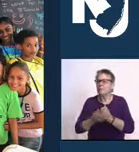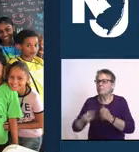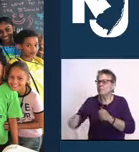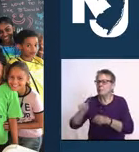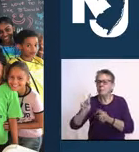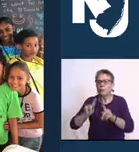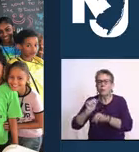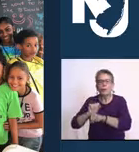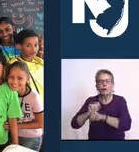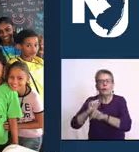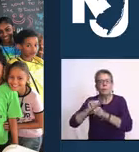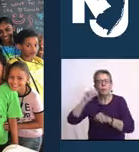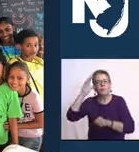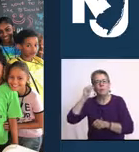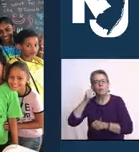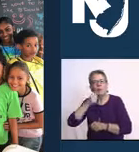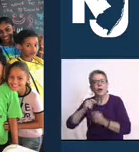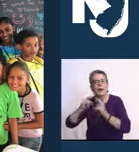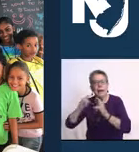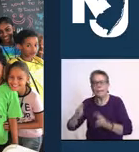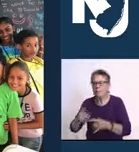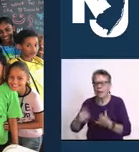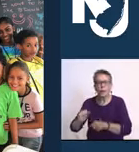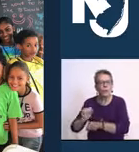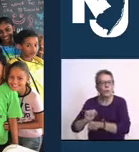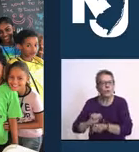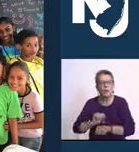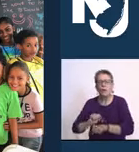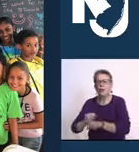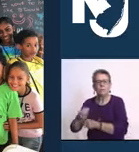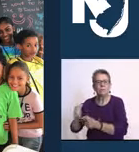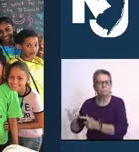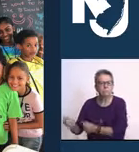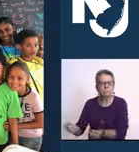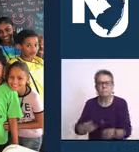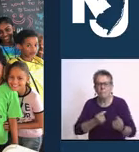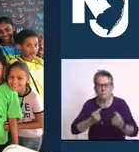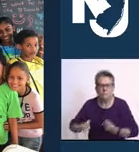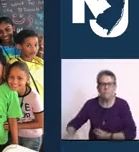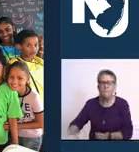tremendous work and play an important role in the lives of their communities. Whether